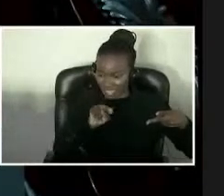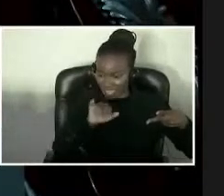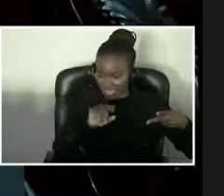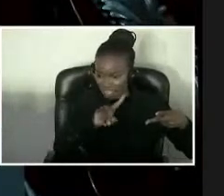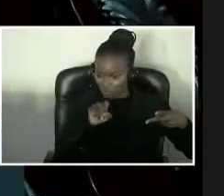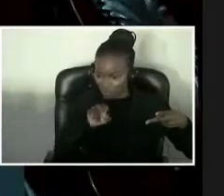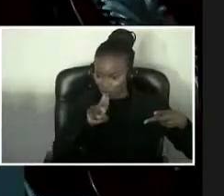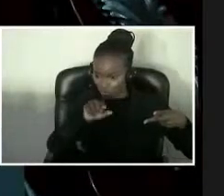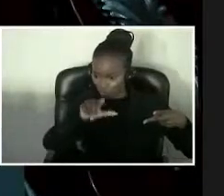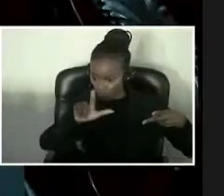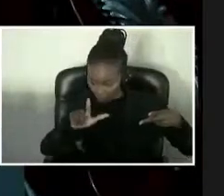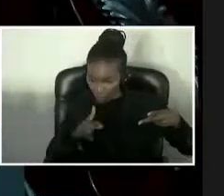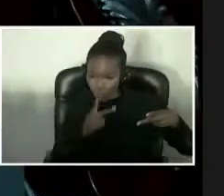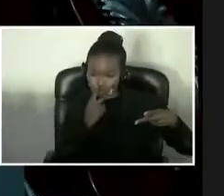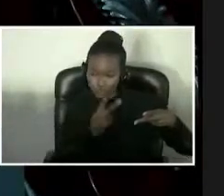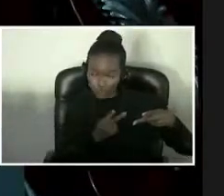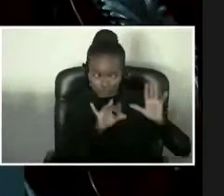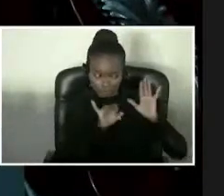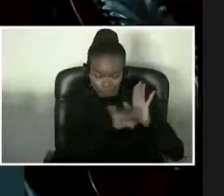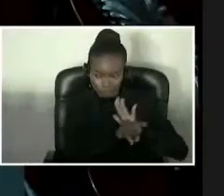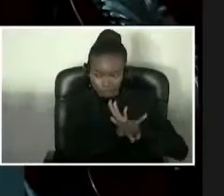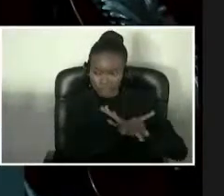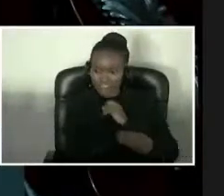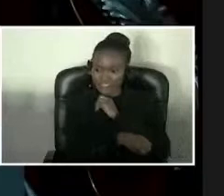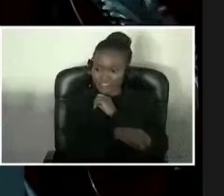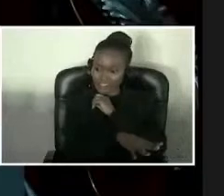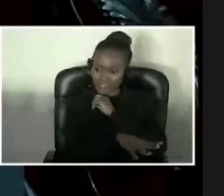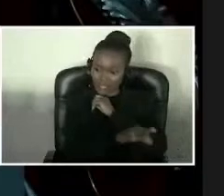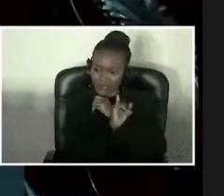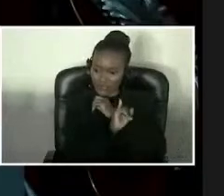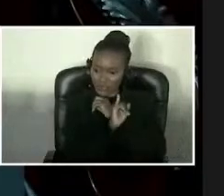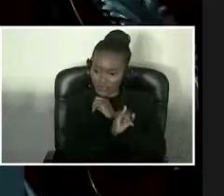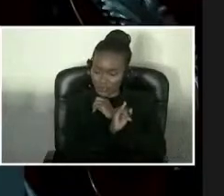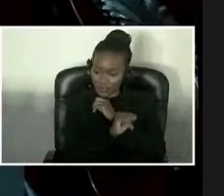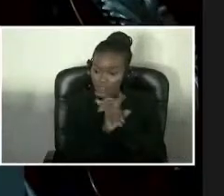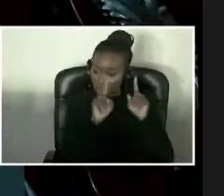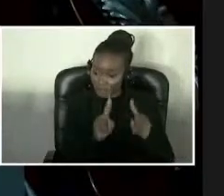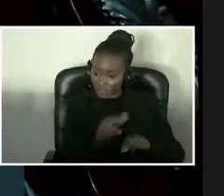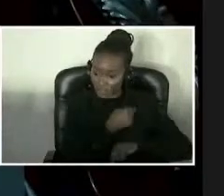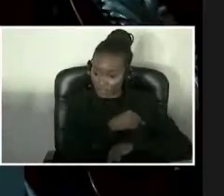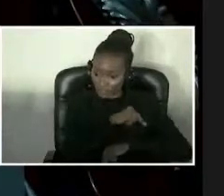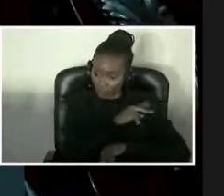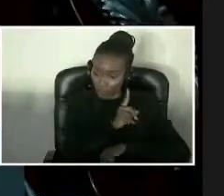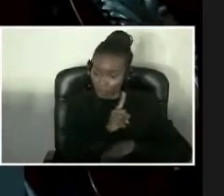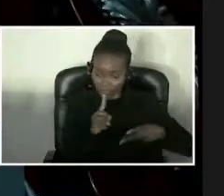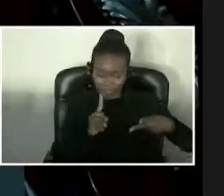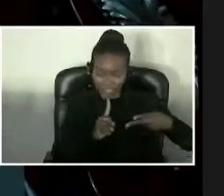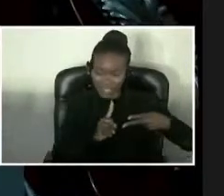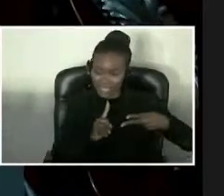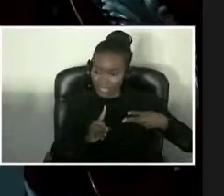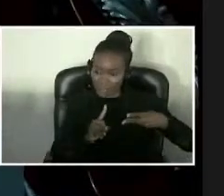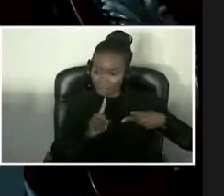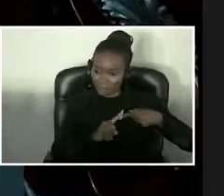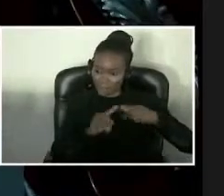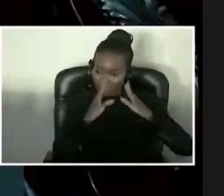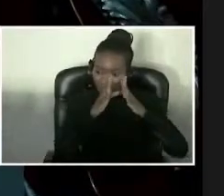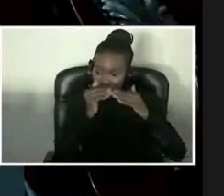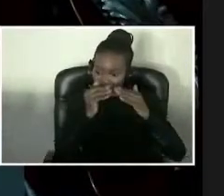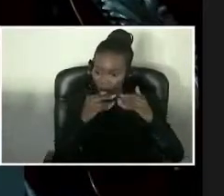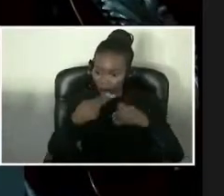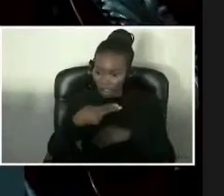is the ailing infrastructure especially in the places like fort napier nasa town hill coral says